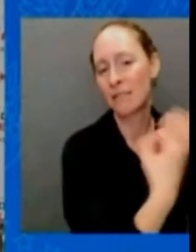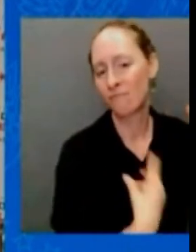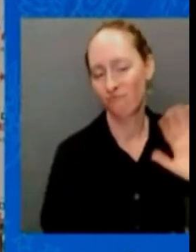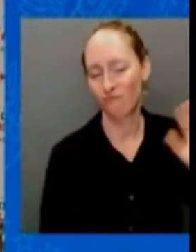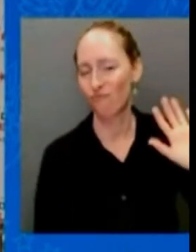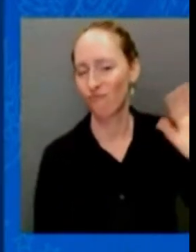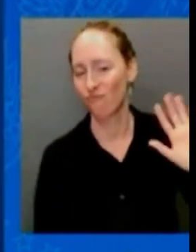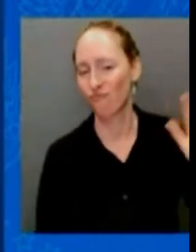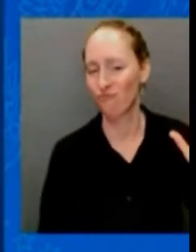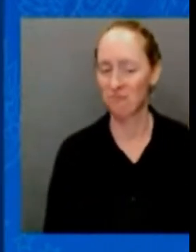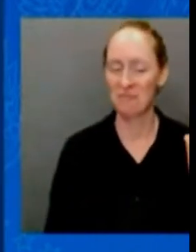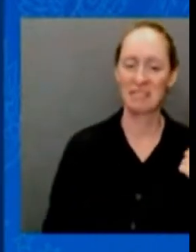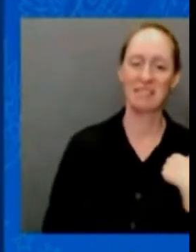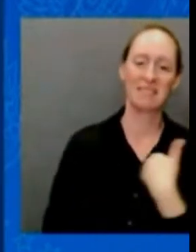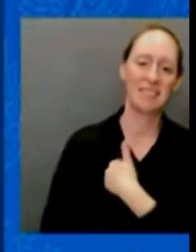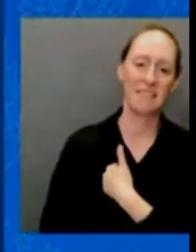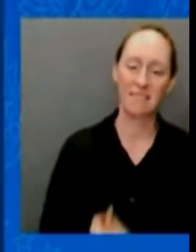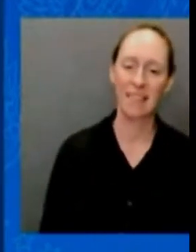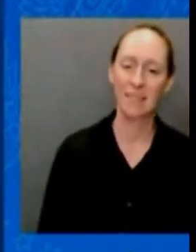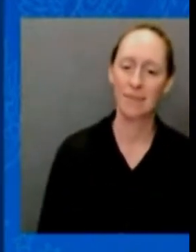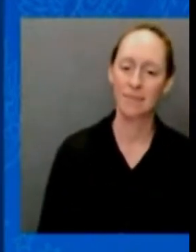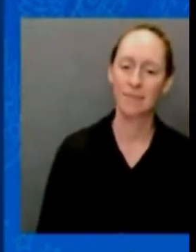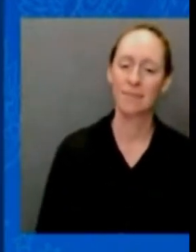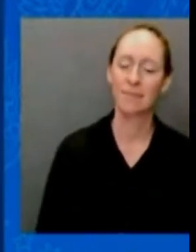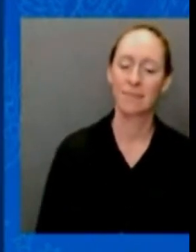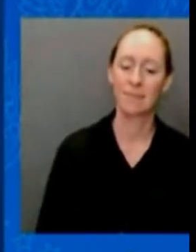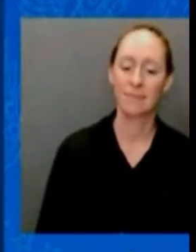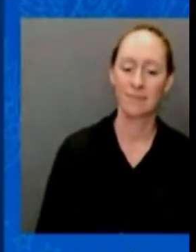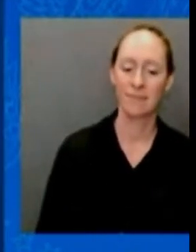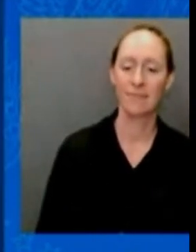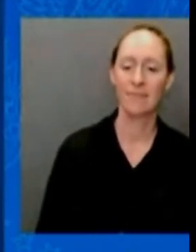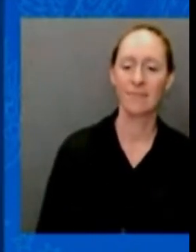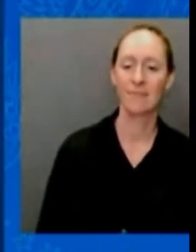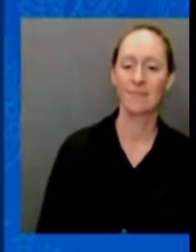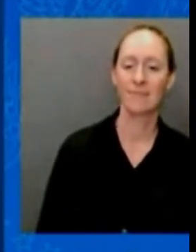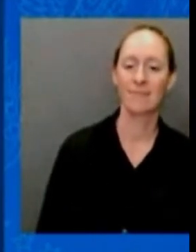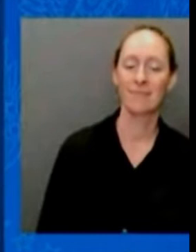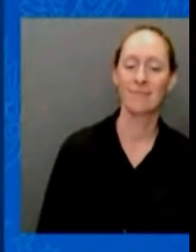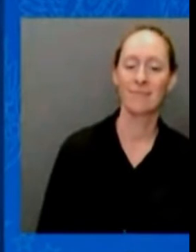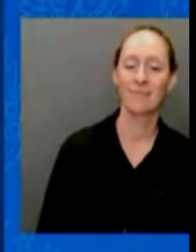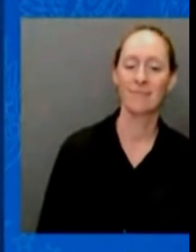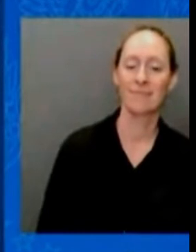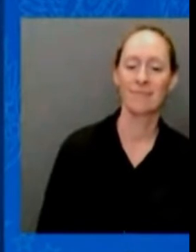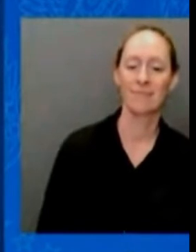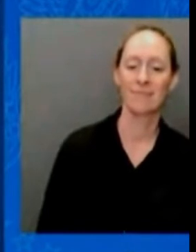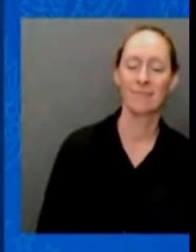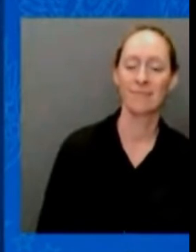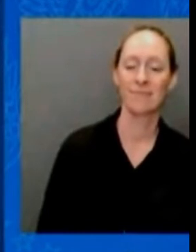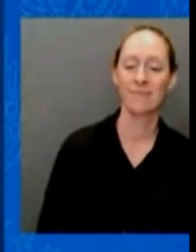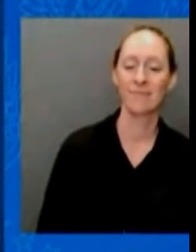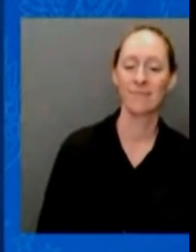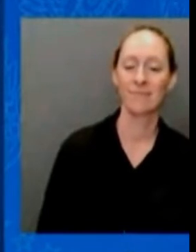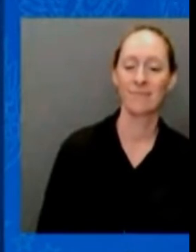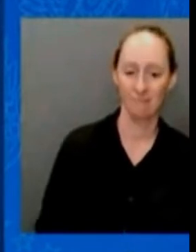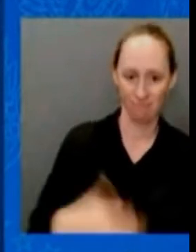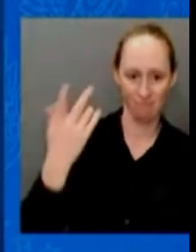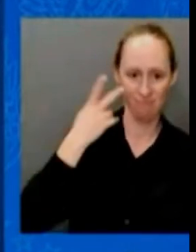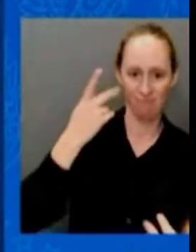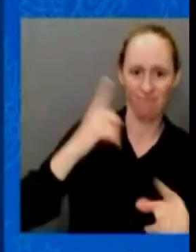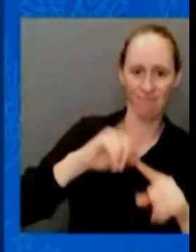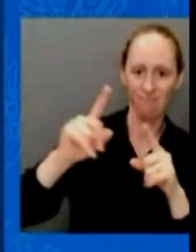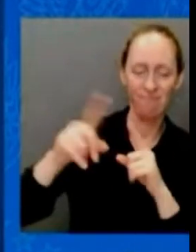Now, all of the major microchip companies are considering investing in the U.S. because of these federal